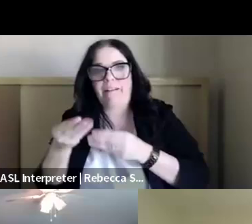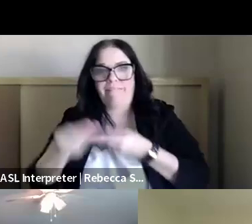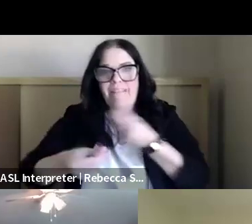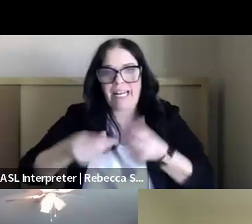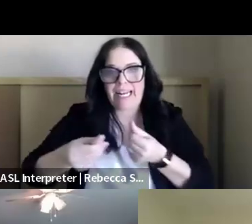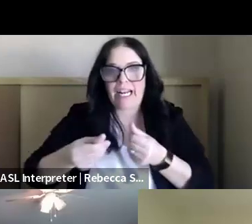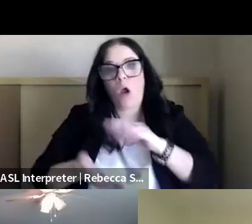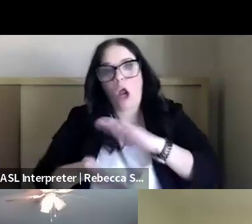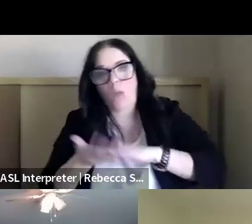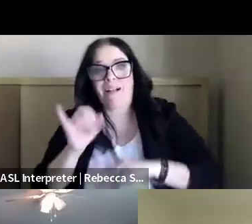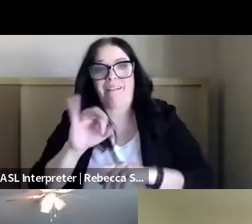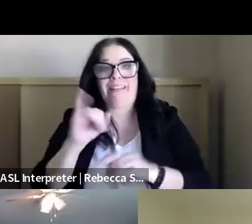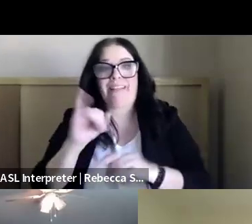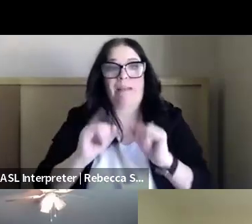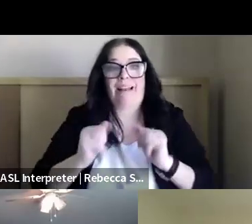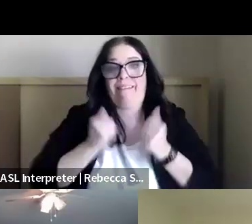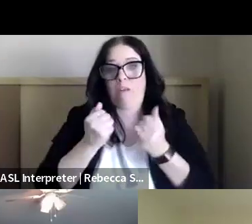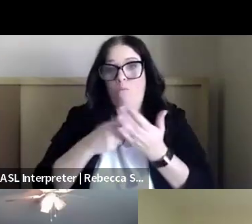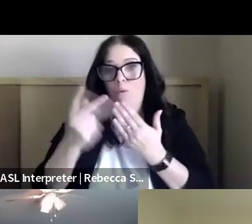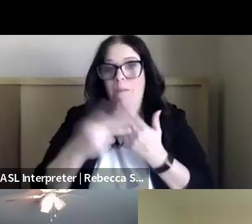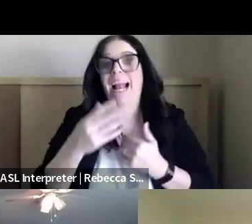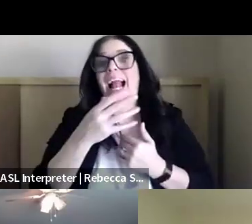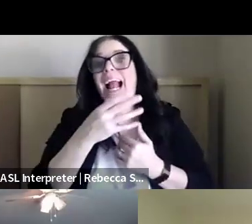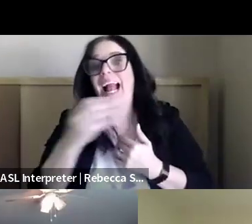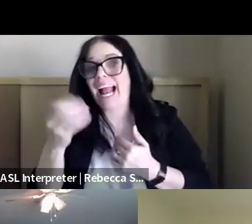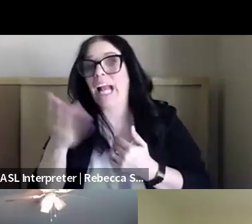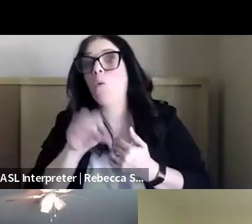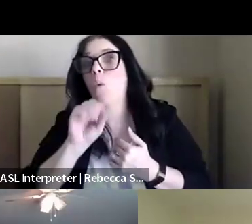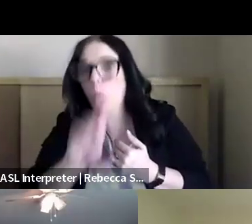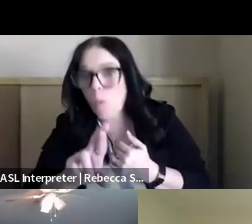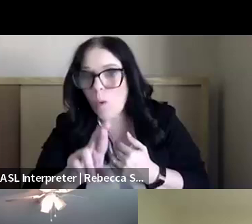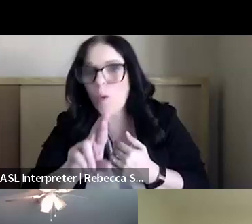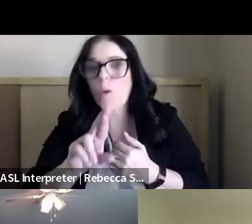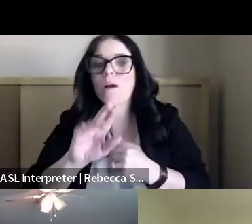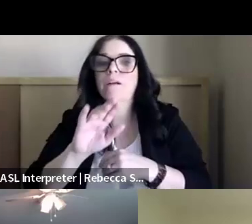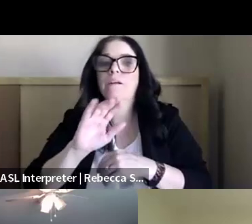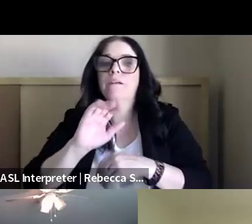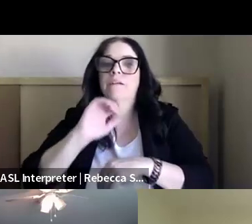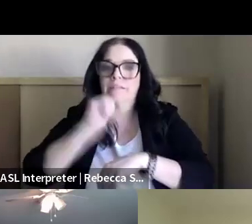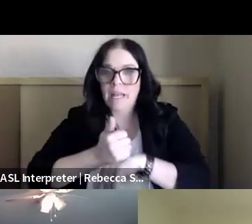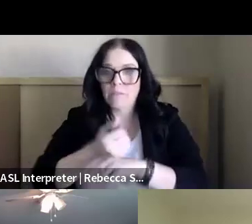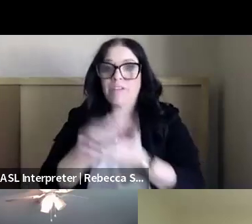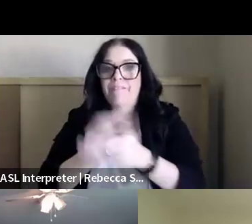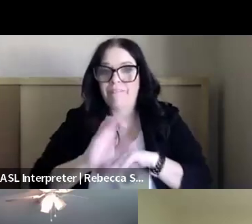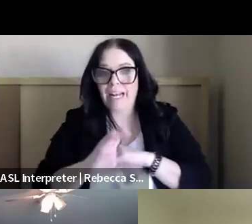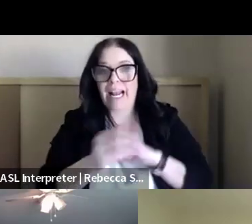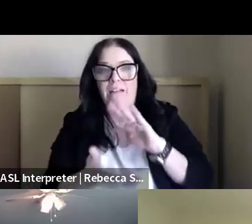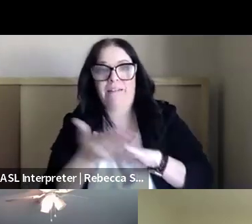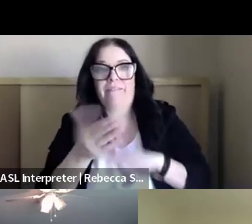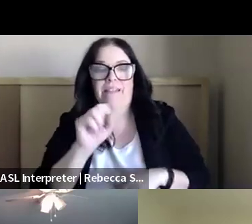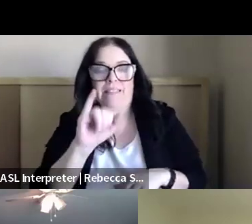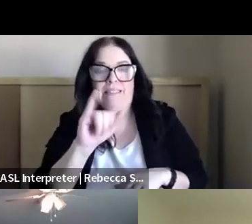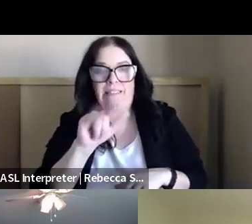programs, and or establishment, funding, and operation of the silk? Any rules